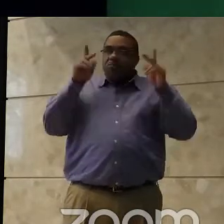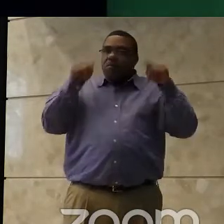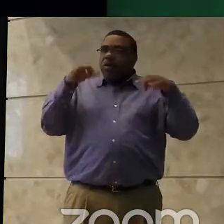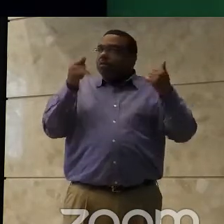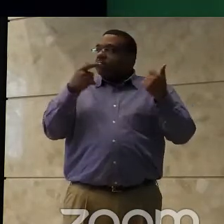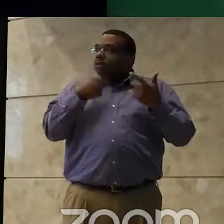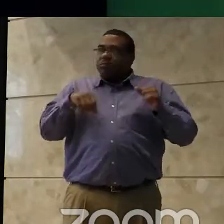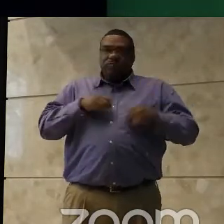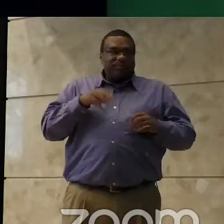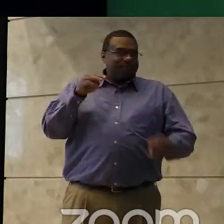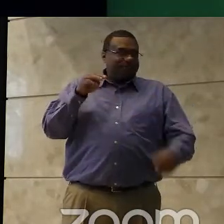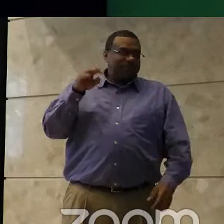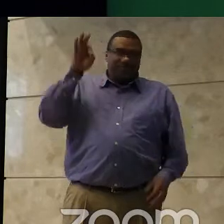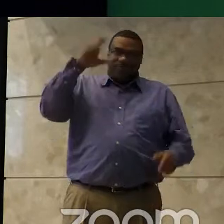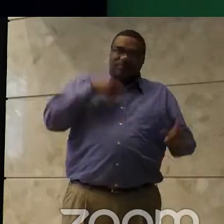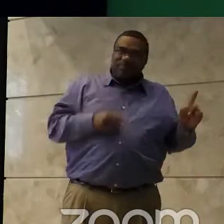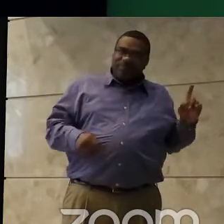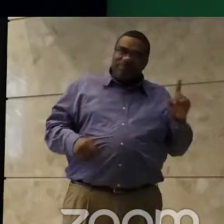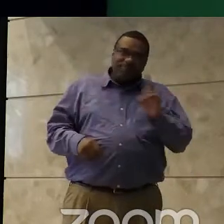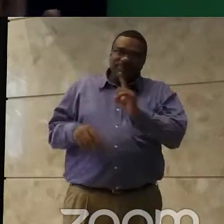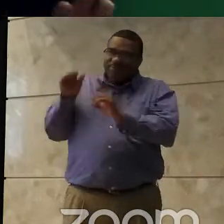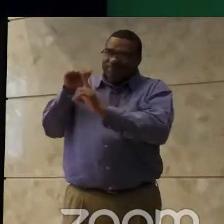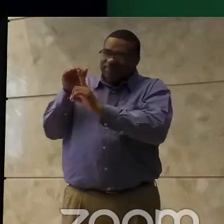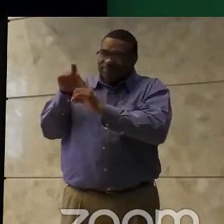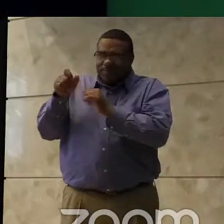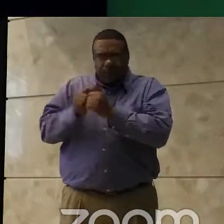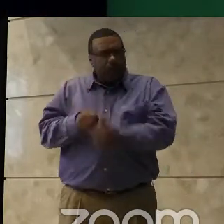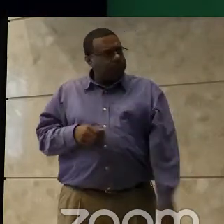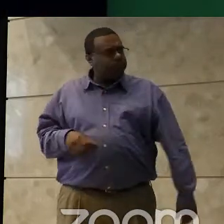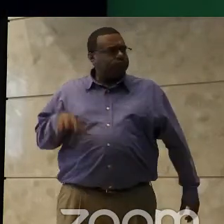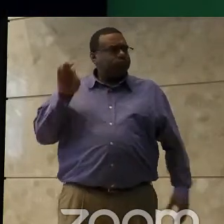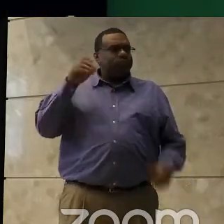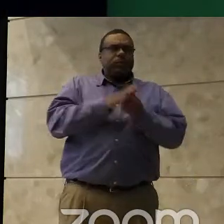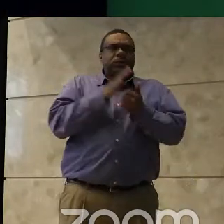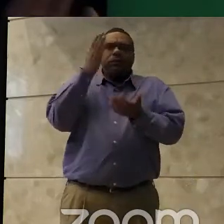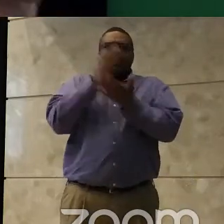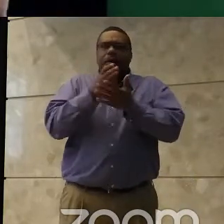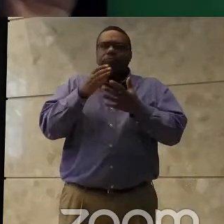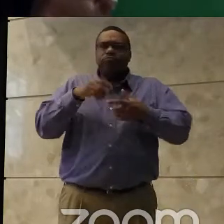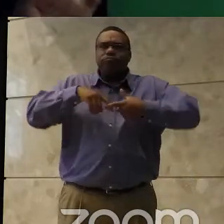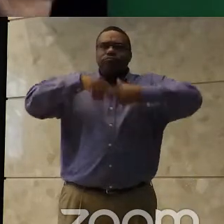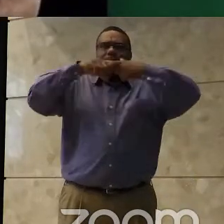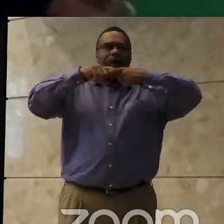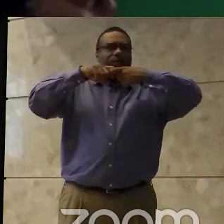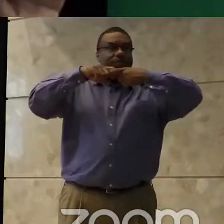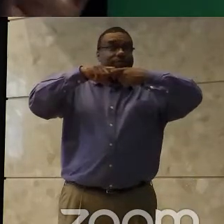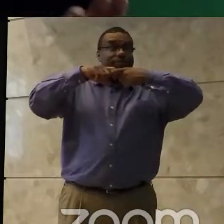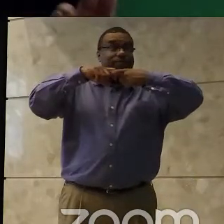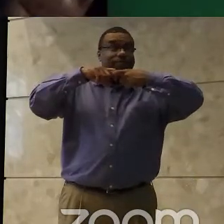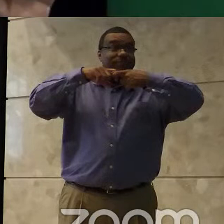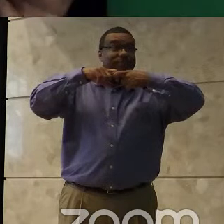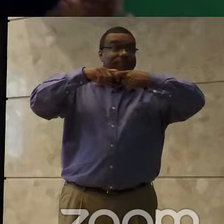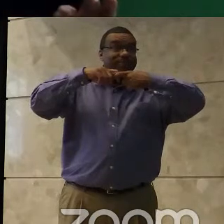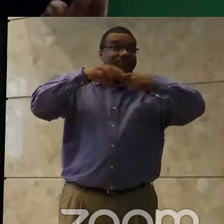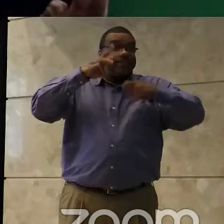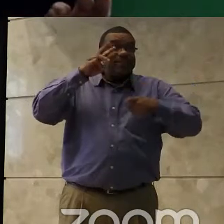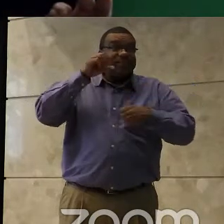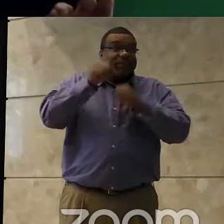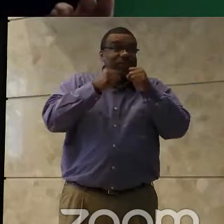our minister and says something, and the minister stops everything. And this was literally 60 years